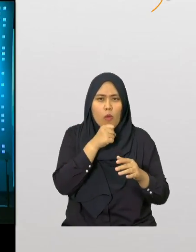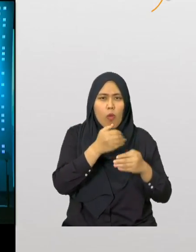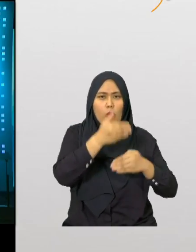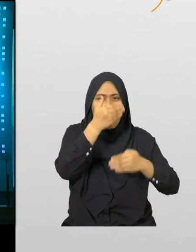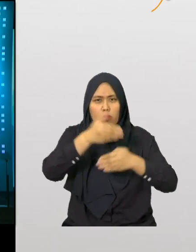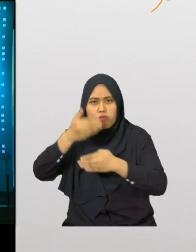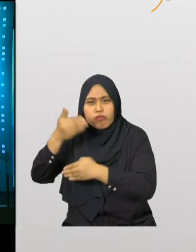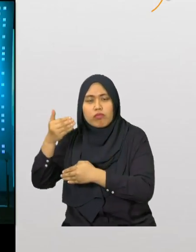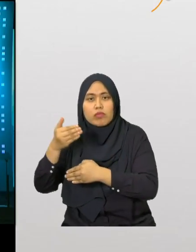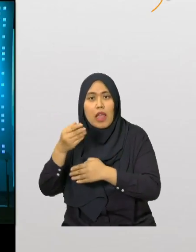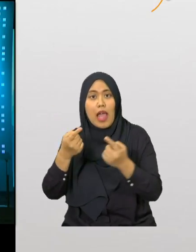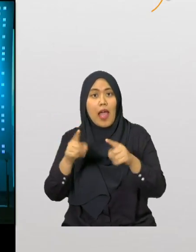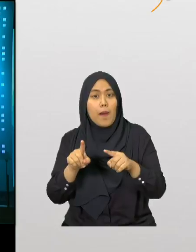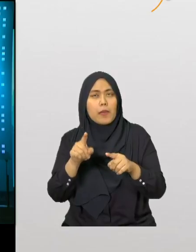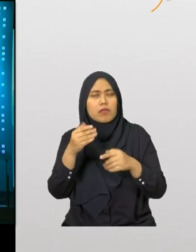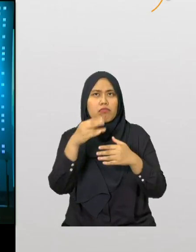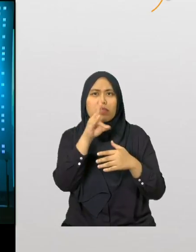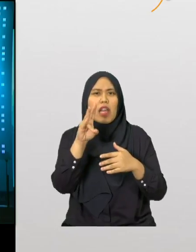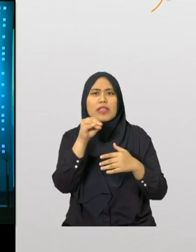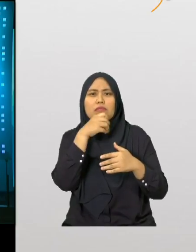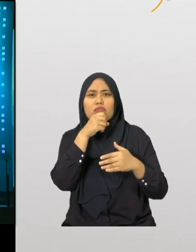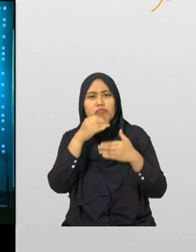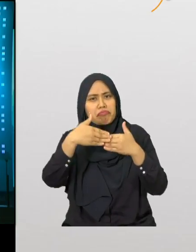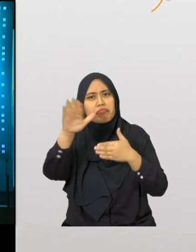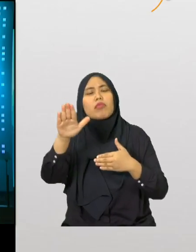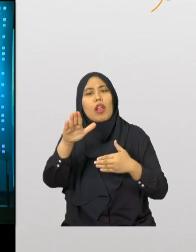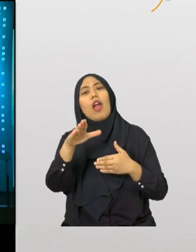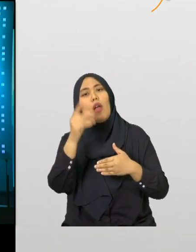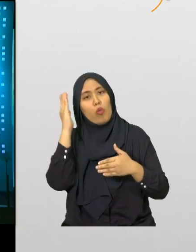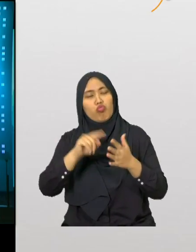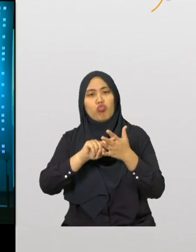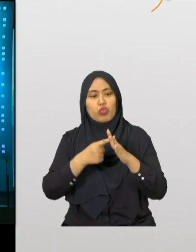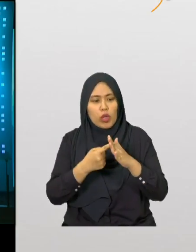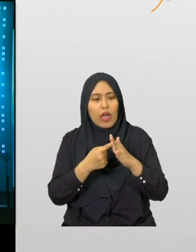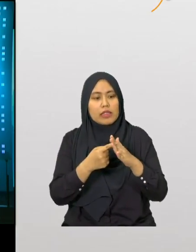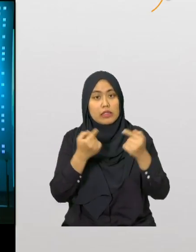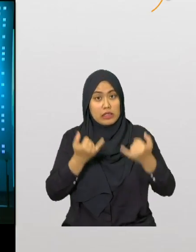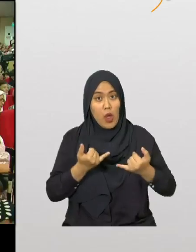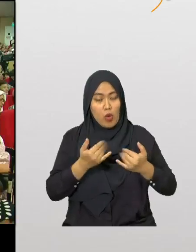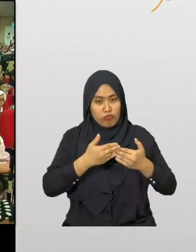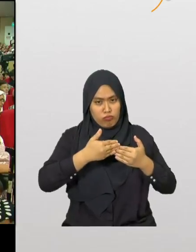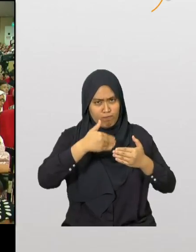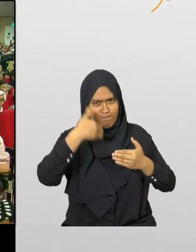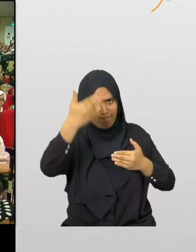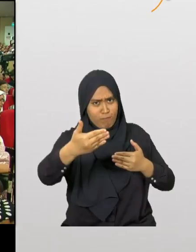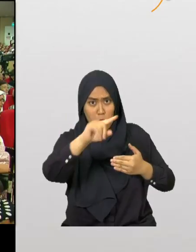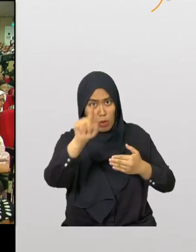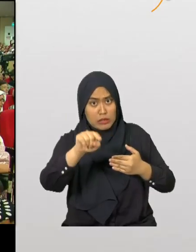happen from about the 70th year onwards, and we will start 20 years from now.